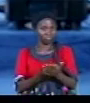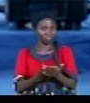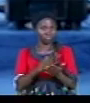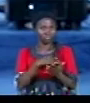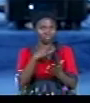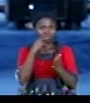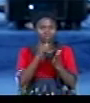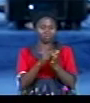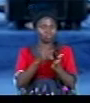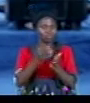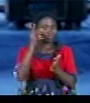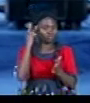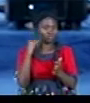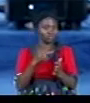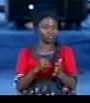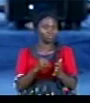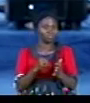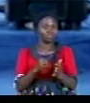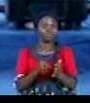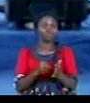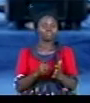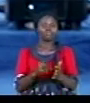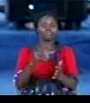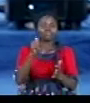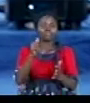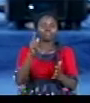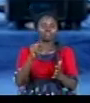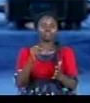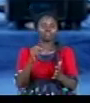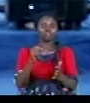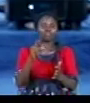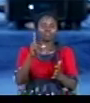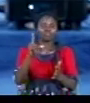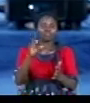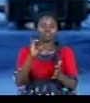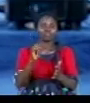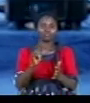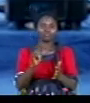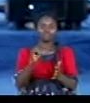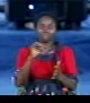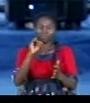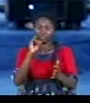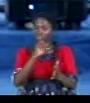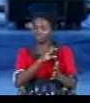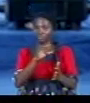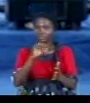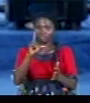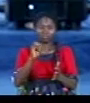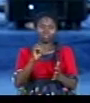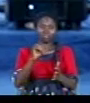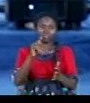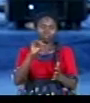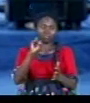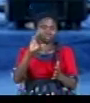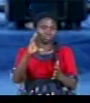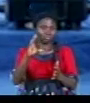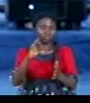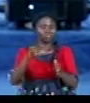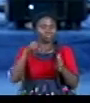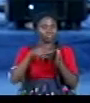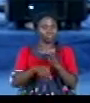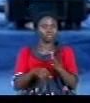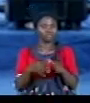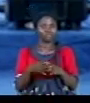foot. So they gave me drugs I took. The following year, I still went again. They gave me